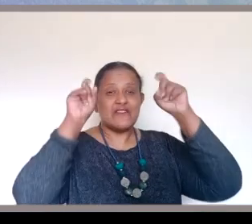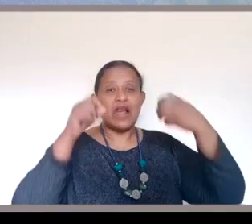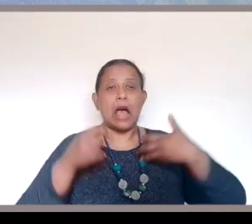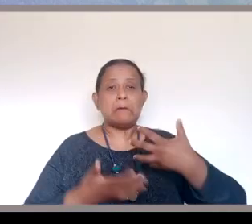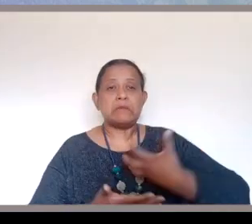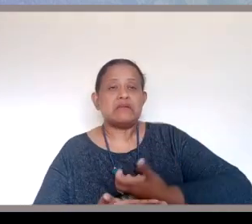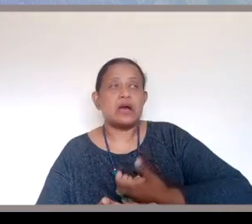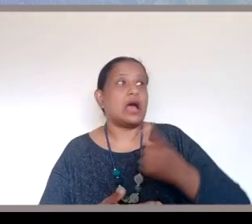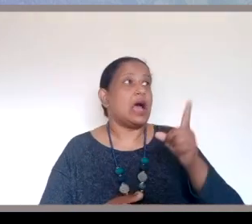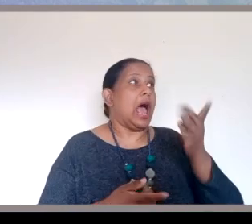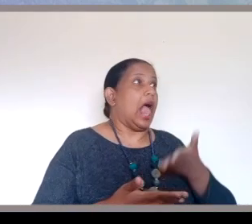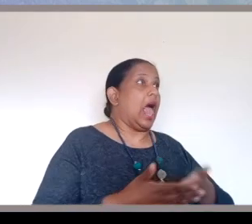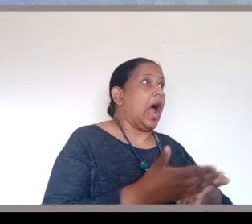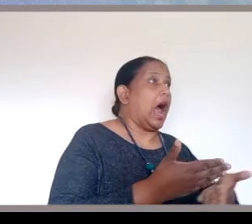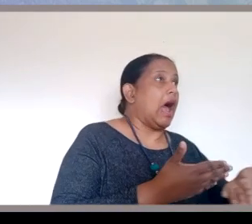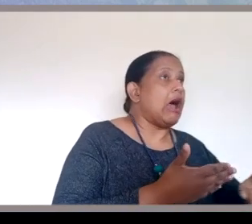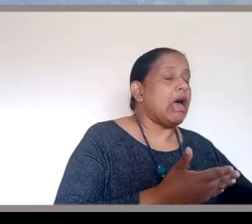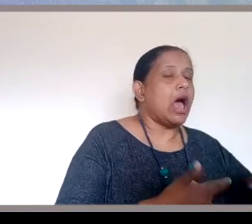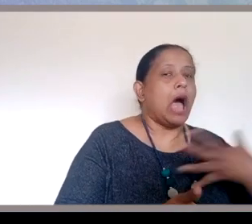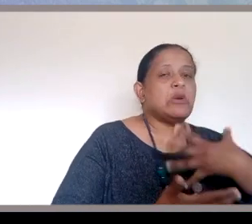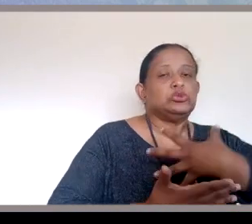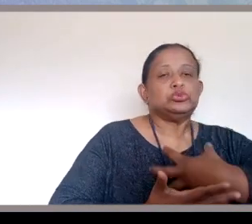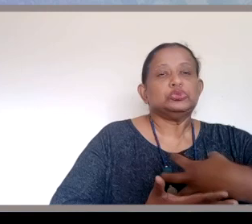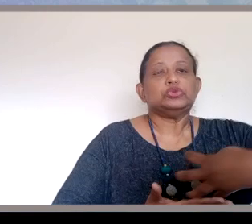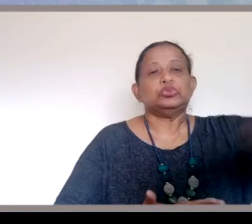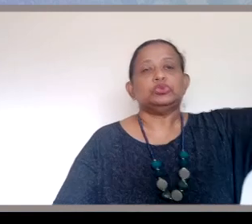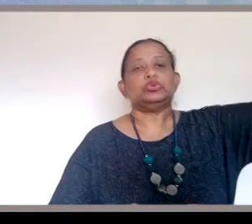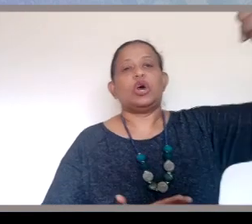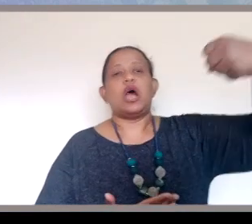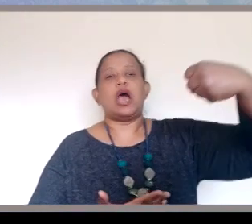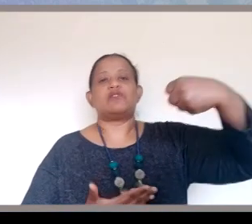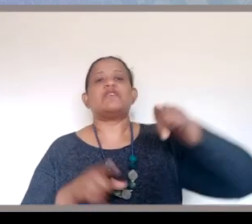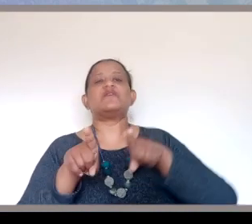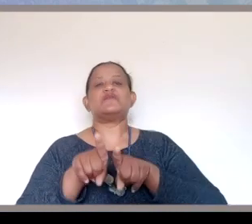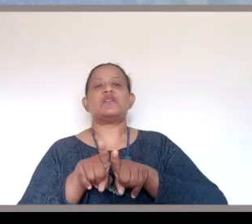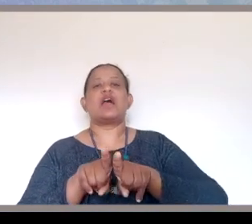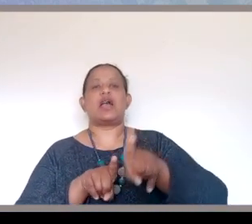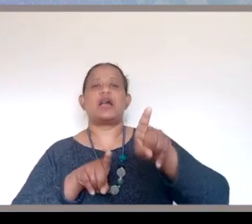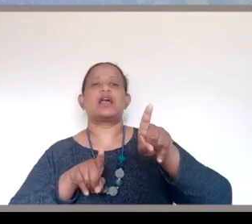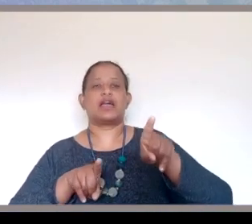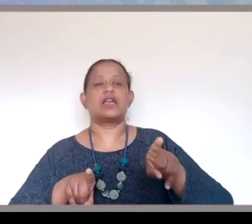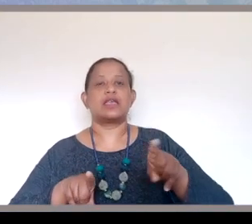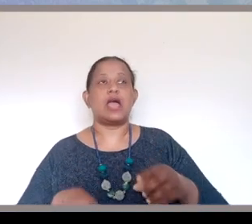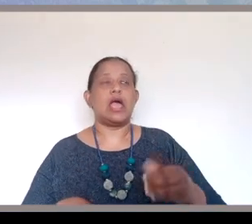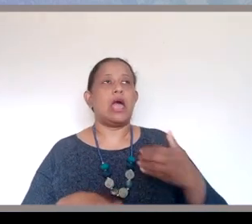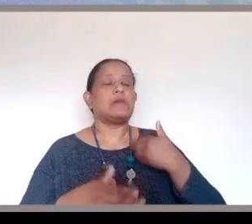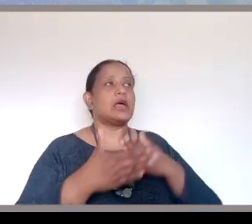which means entice by bait. You see, the secret of great fishing is in the